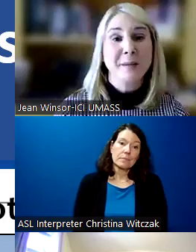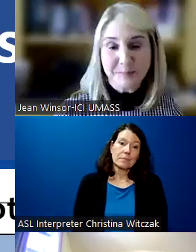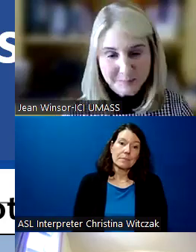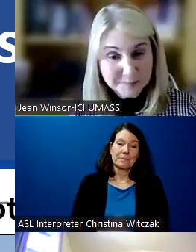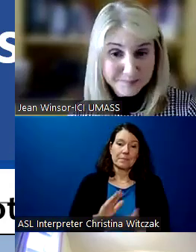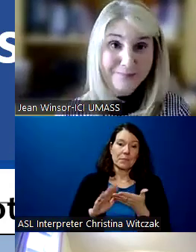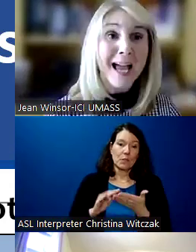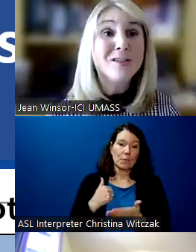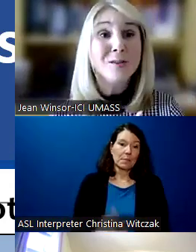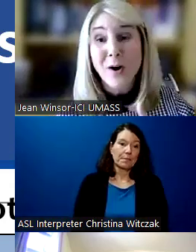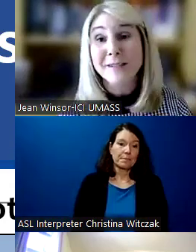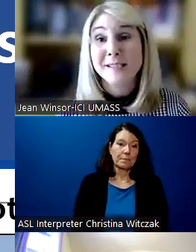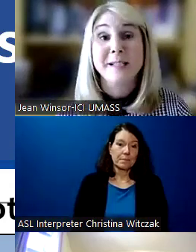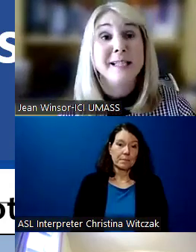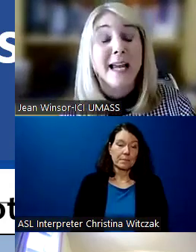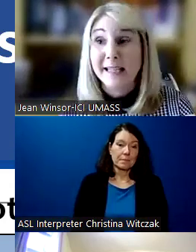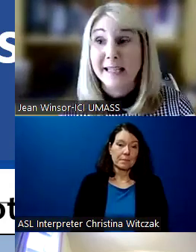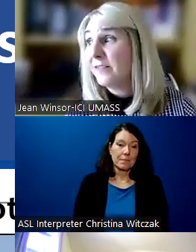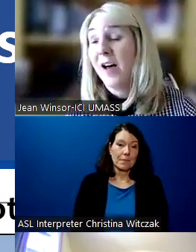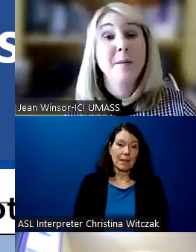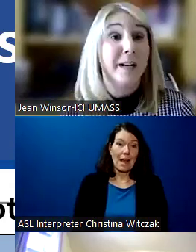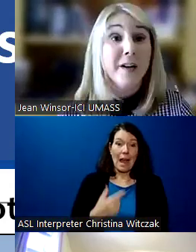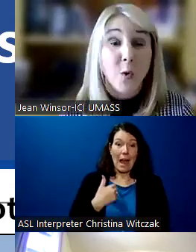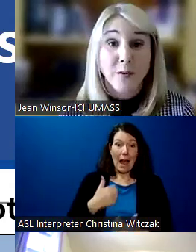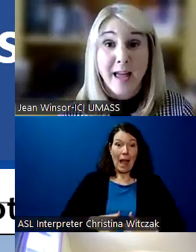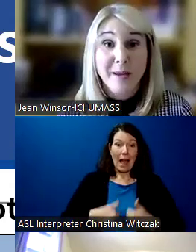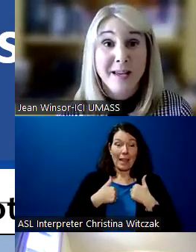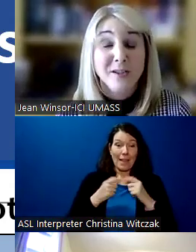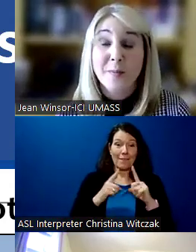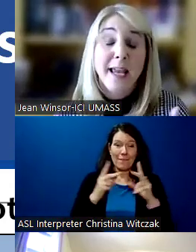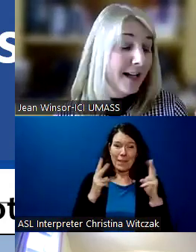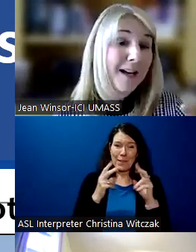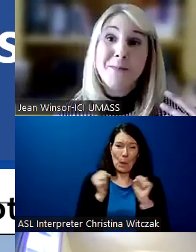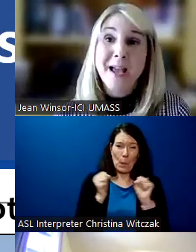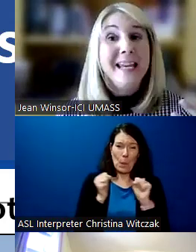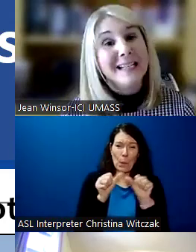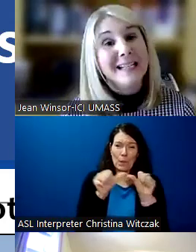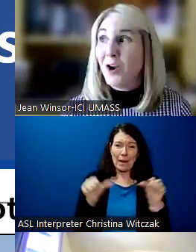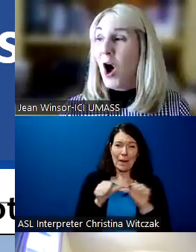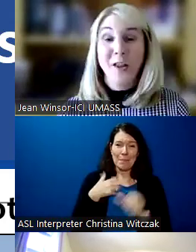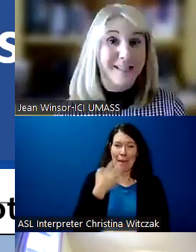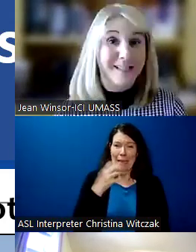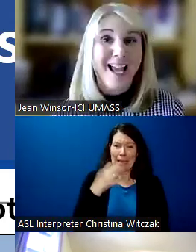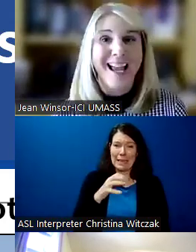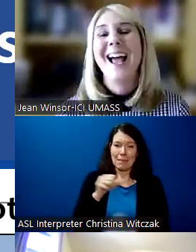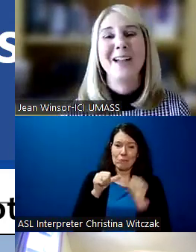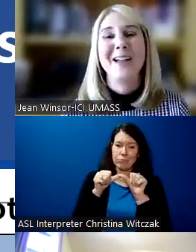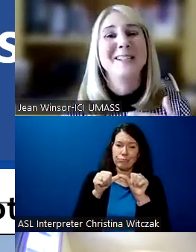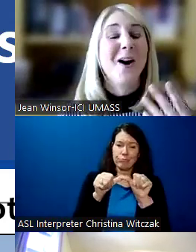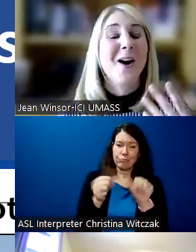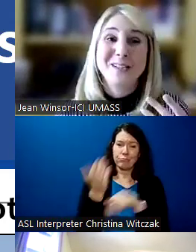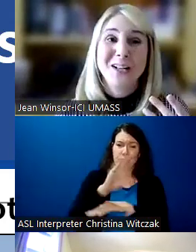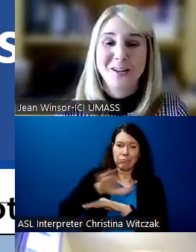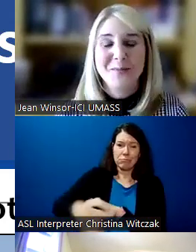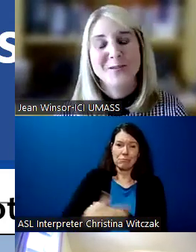Excuse me. I should preface this by saying I live in a very cold climate, and so my heat is on all the time, and